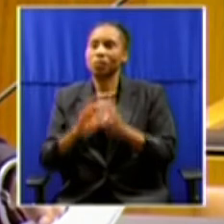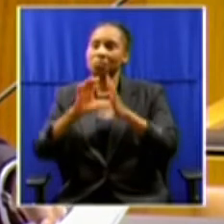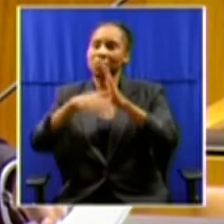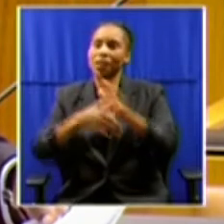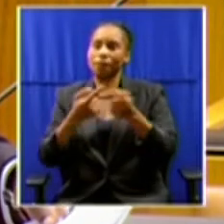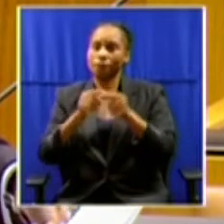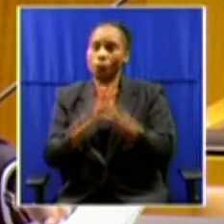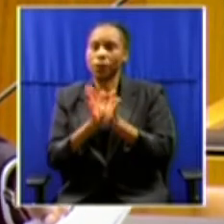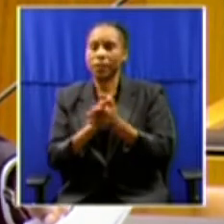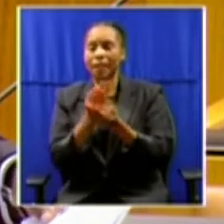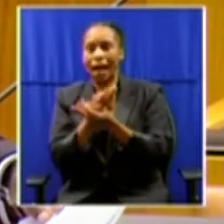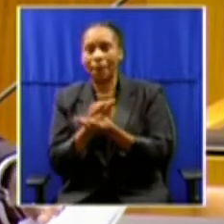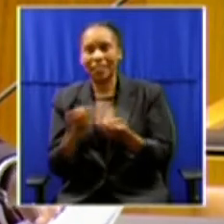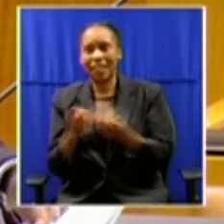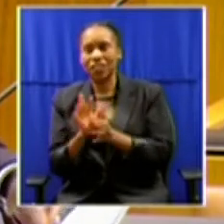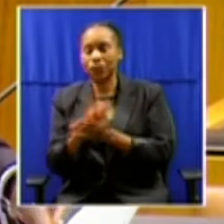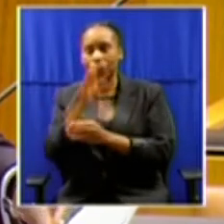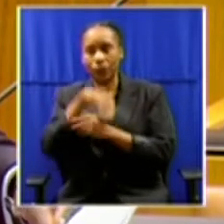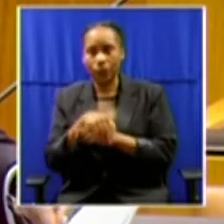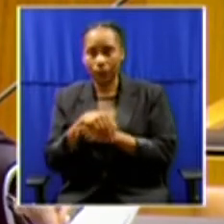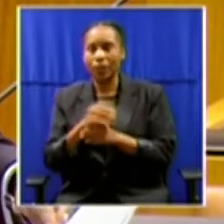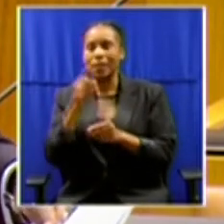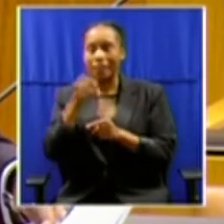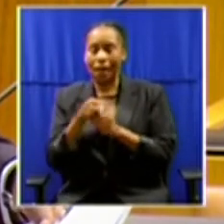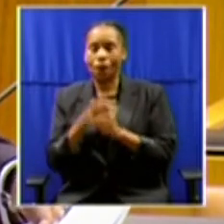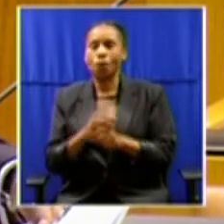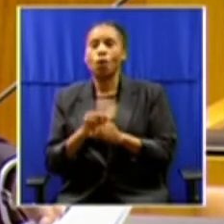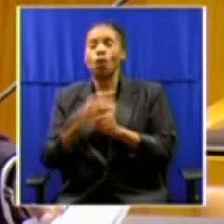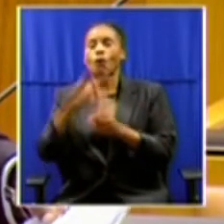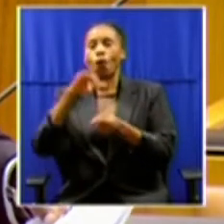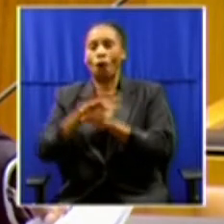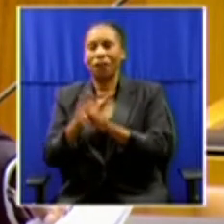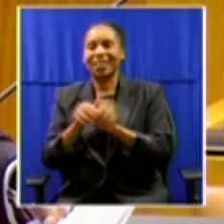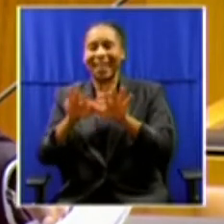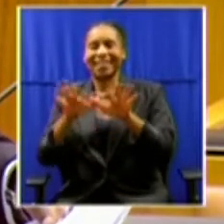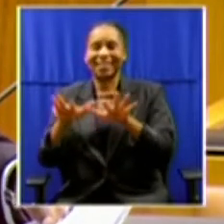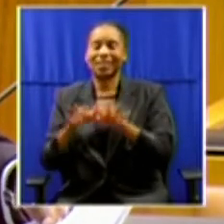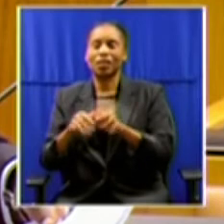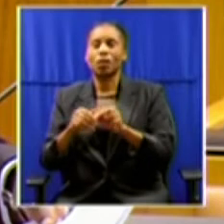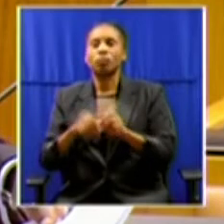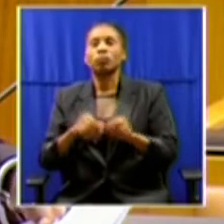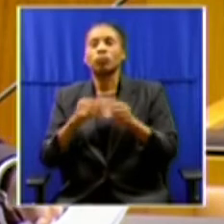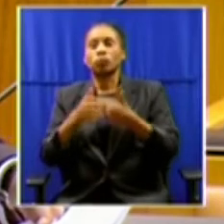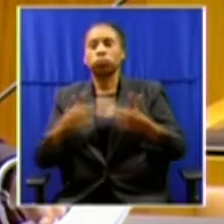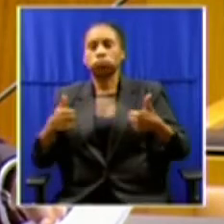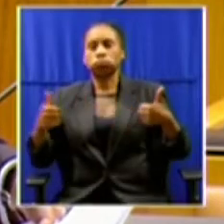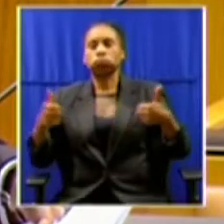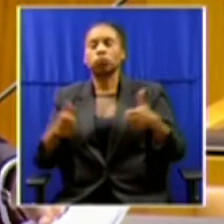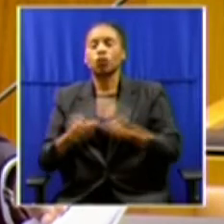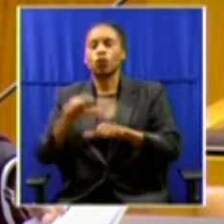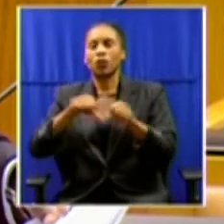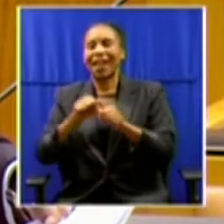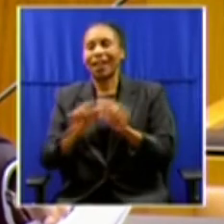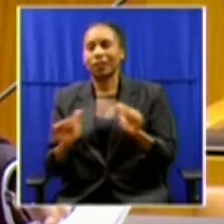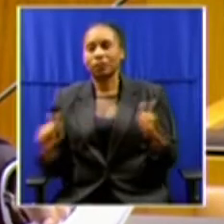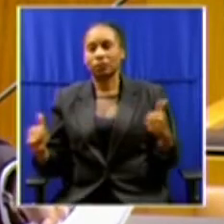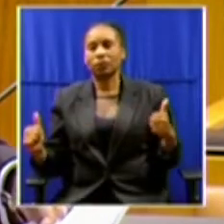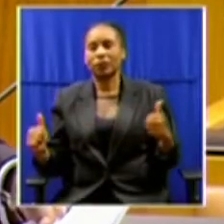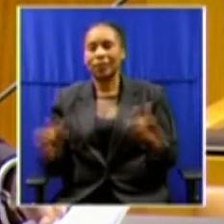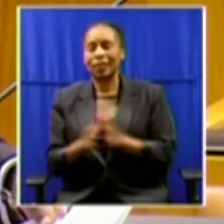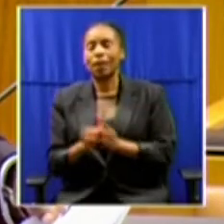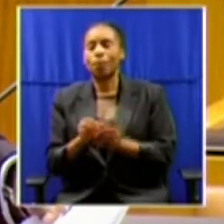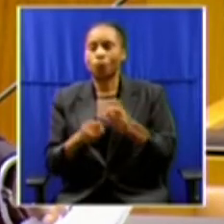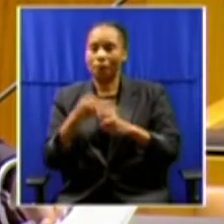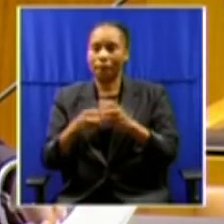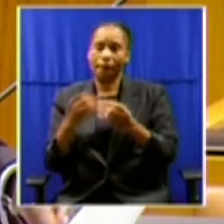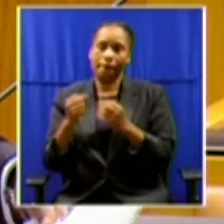more difficult with COVID-19 protocols in place. However, an effort to meet its rehabilitation obligations with the aim